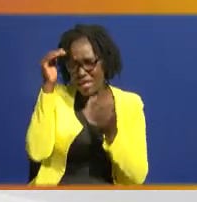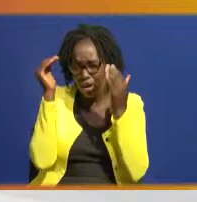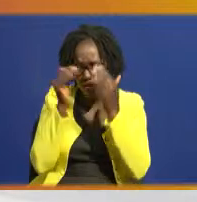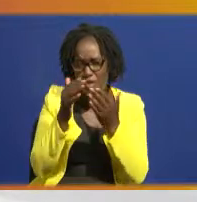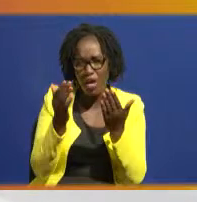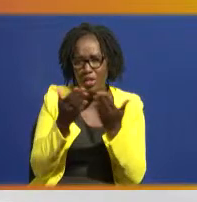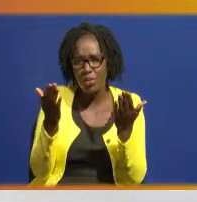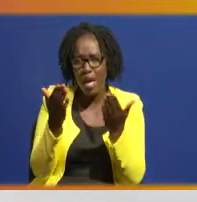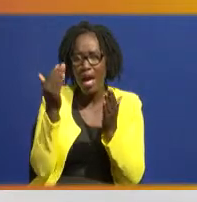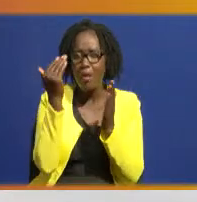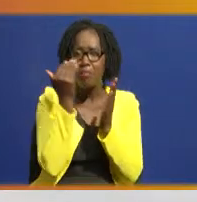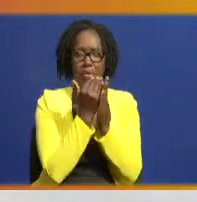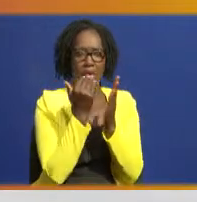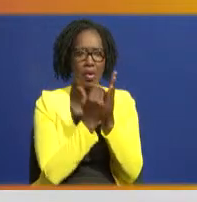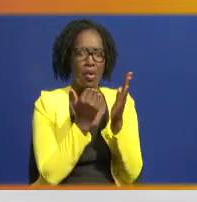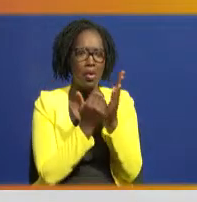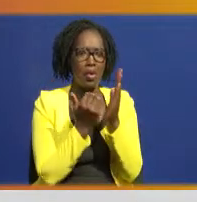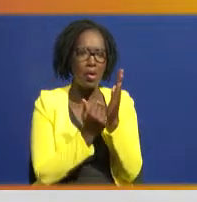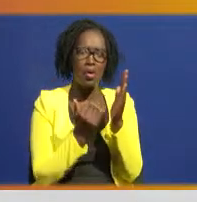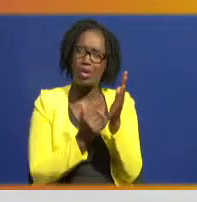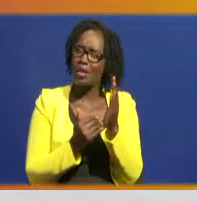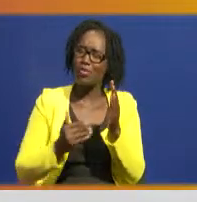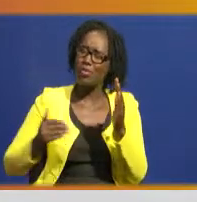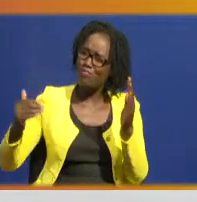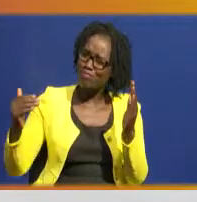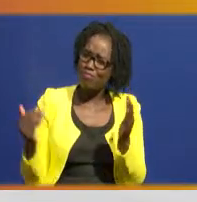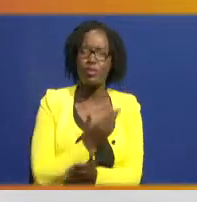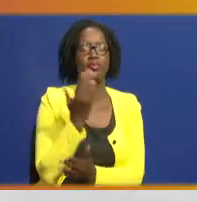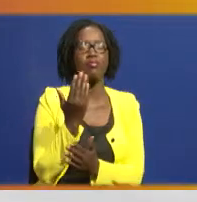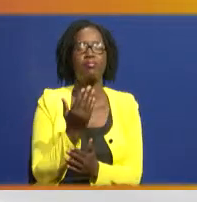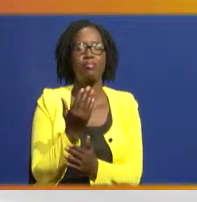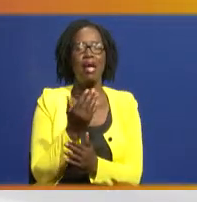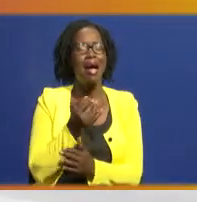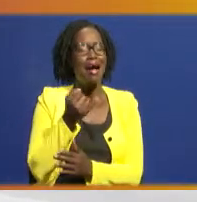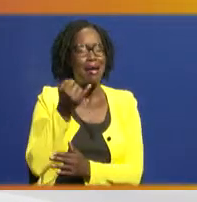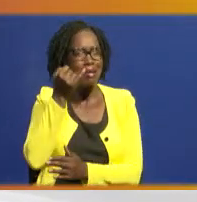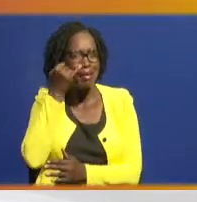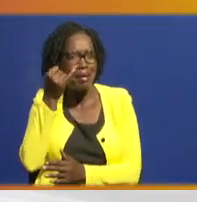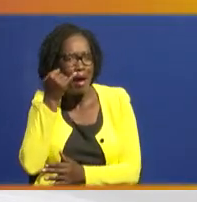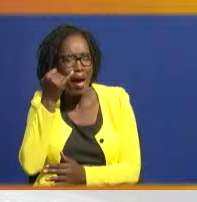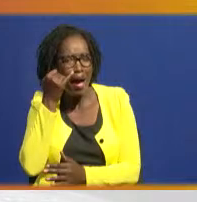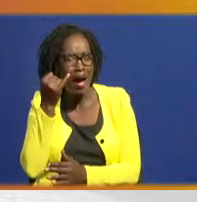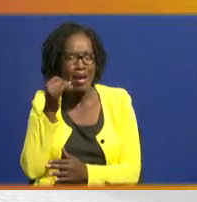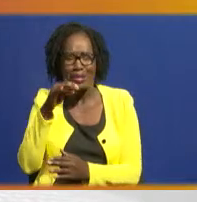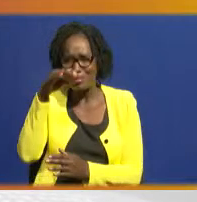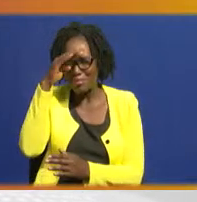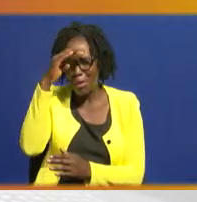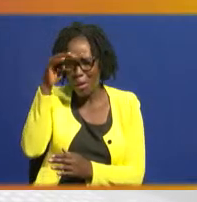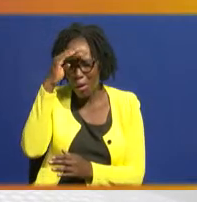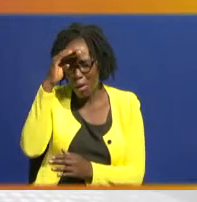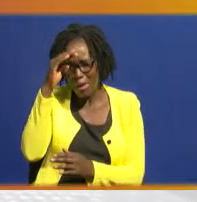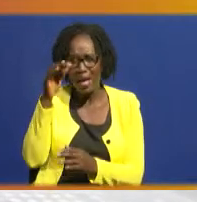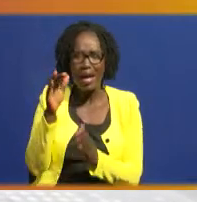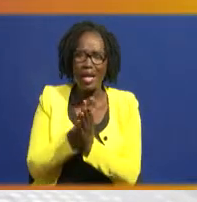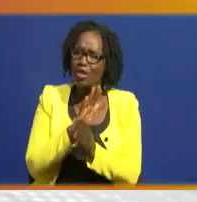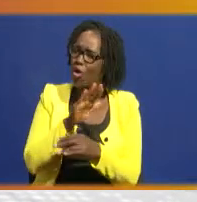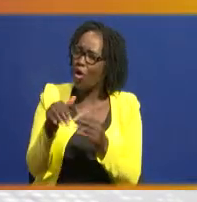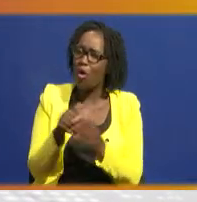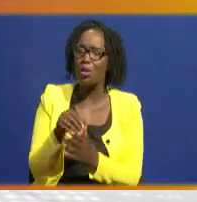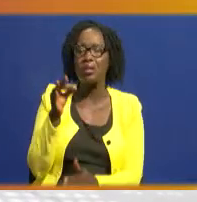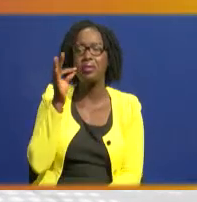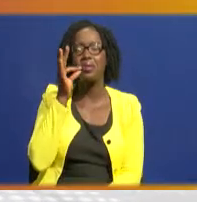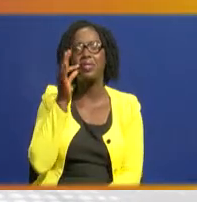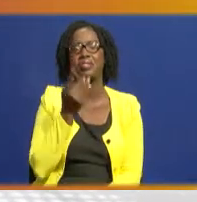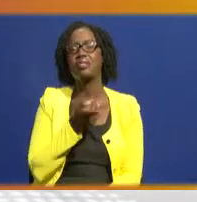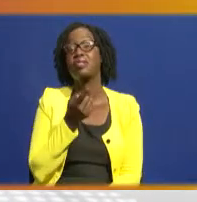an ambitious program to rid the country of all the drugs, all the narcotics, and all the illicit alcohol.